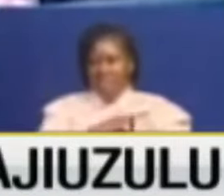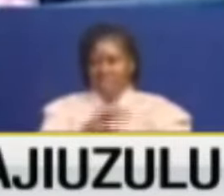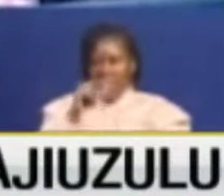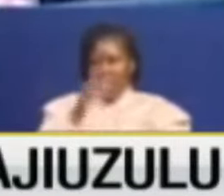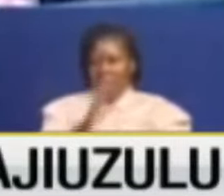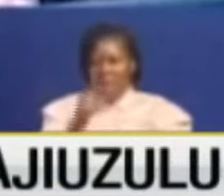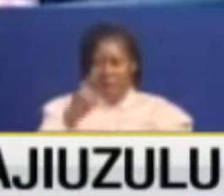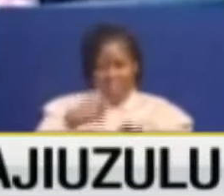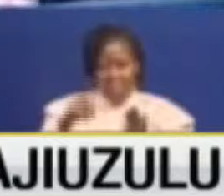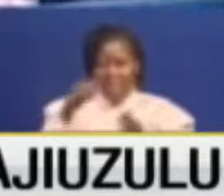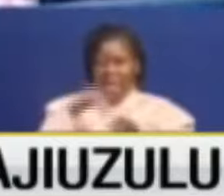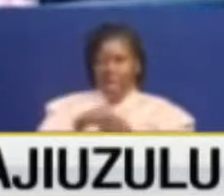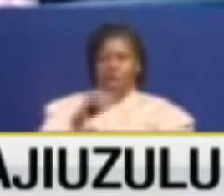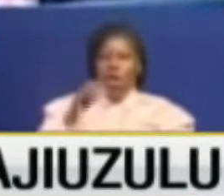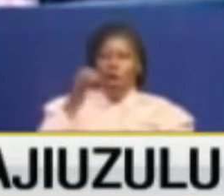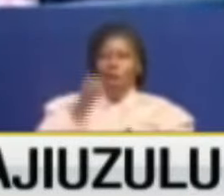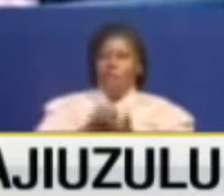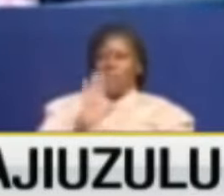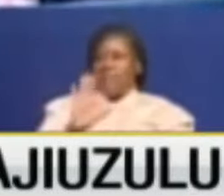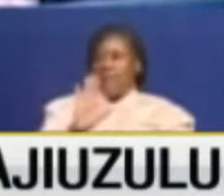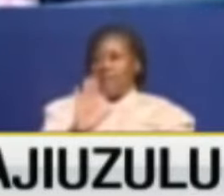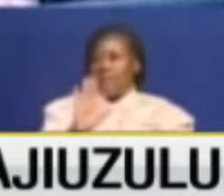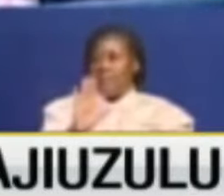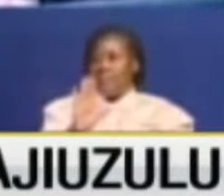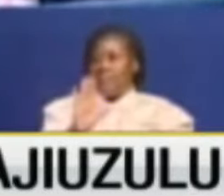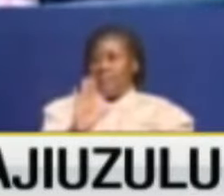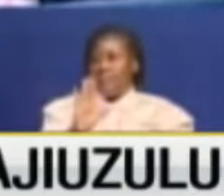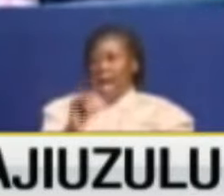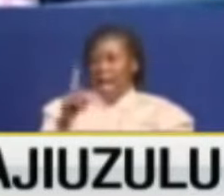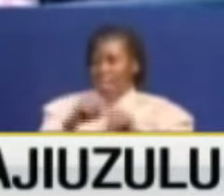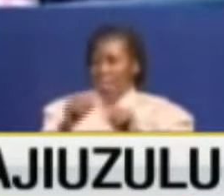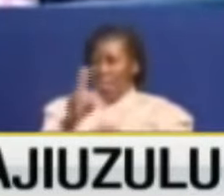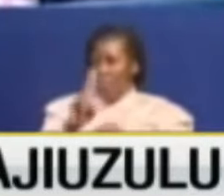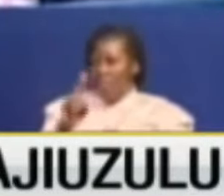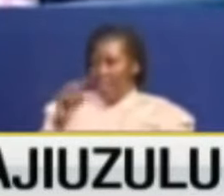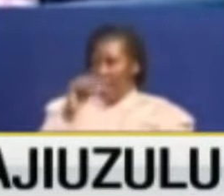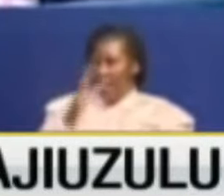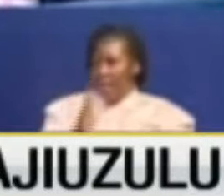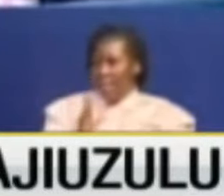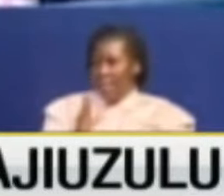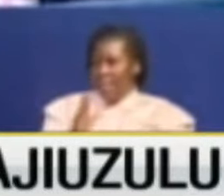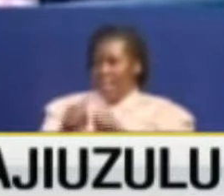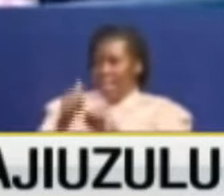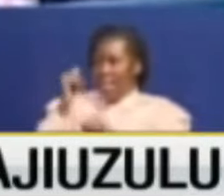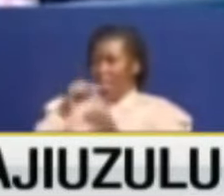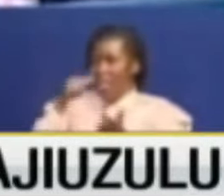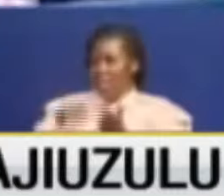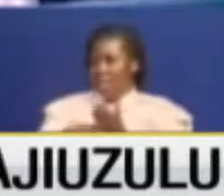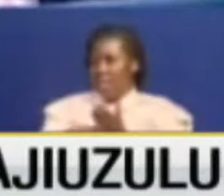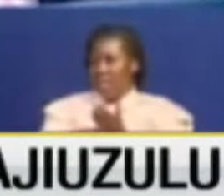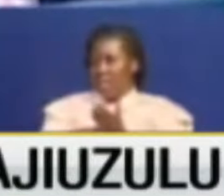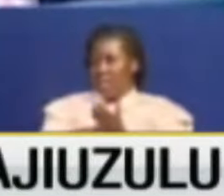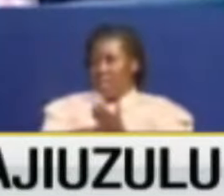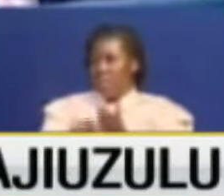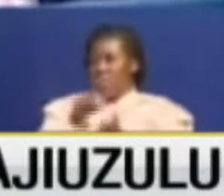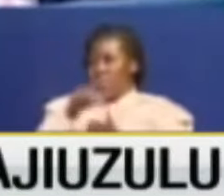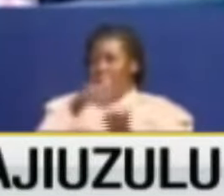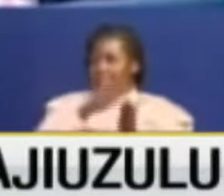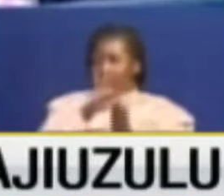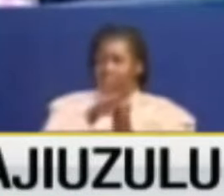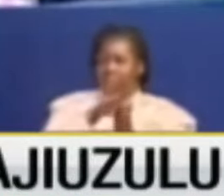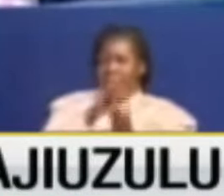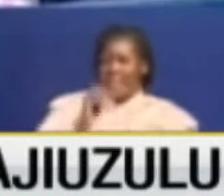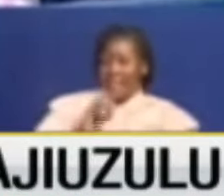governor's approval in her office since we left here. And the words used by the governor in her rejection letter is that you are sending here